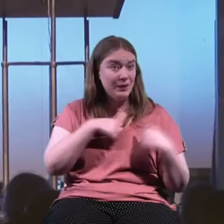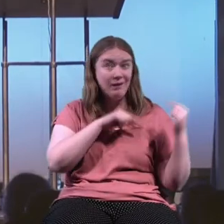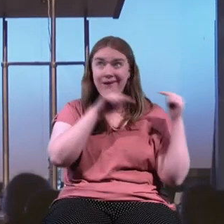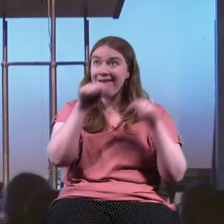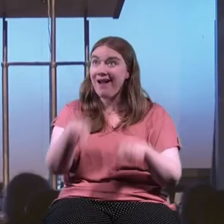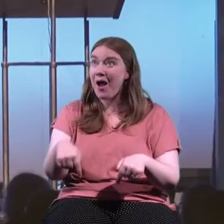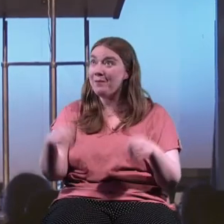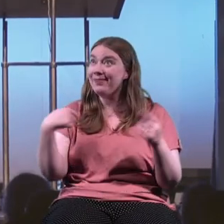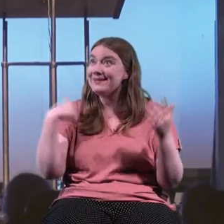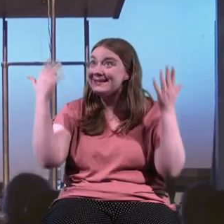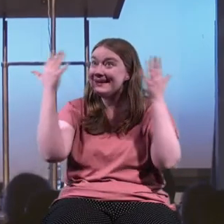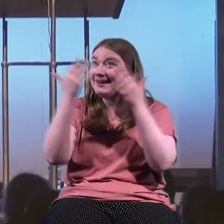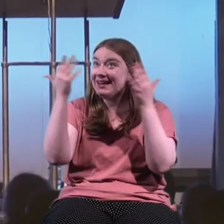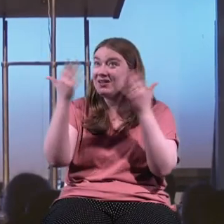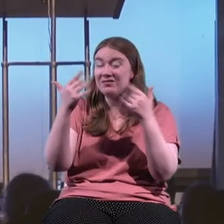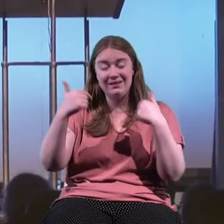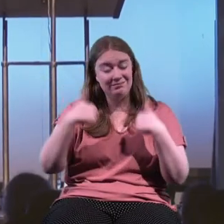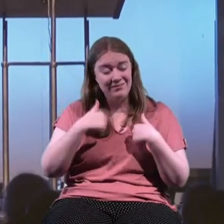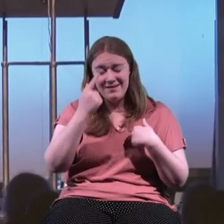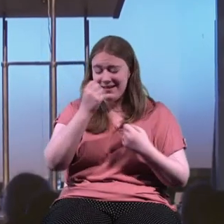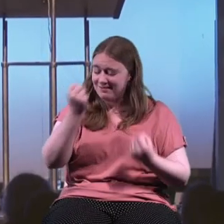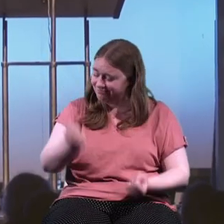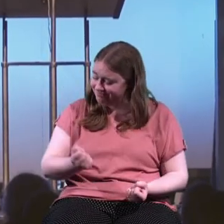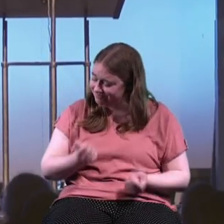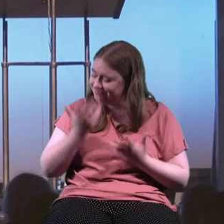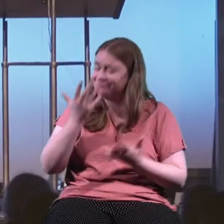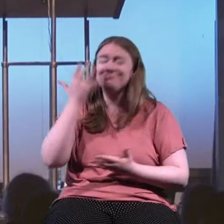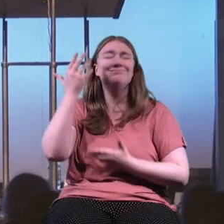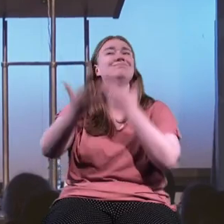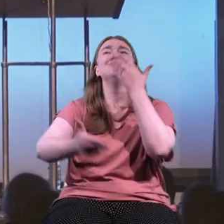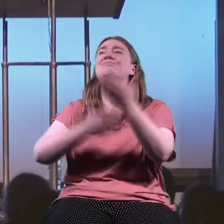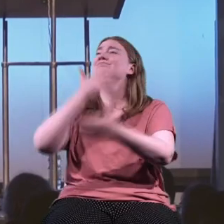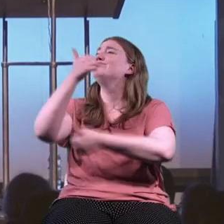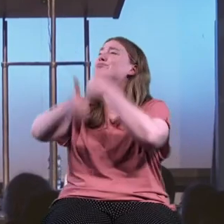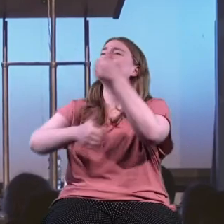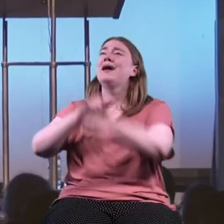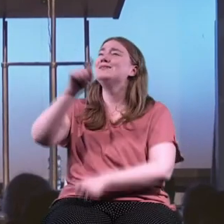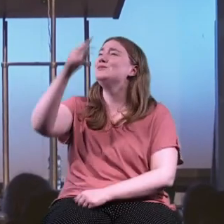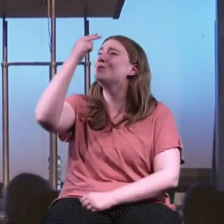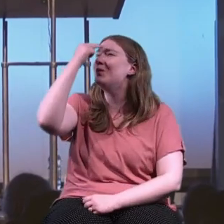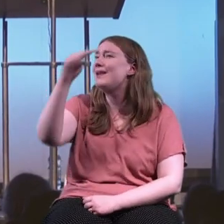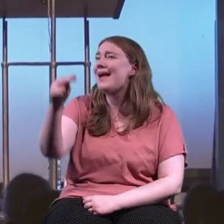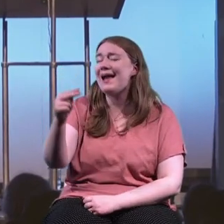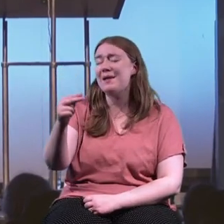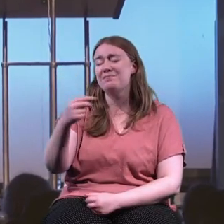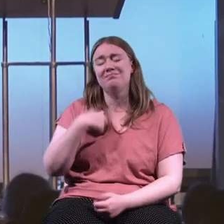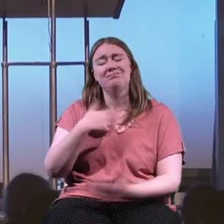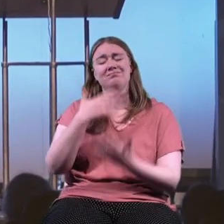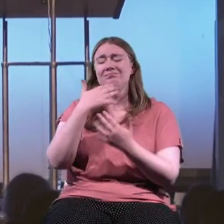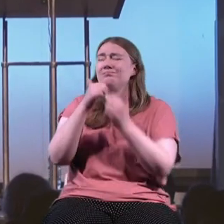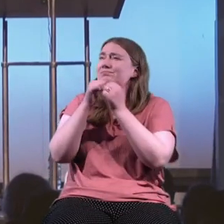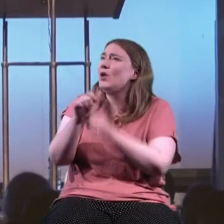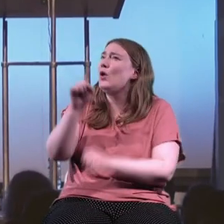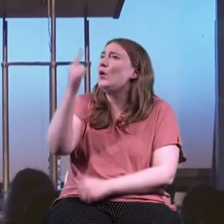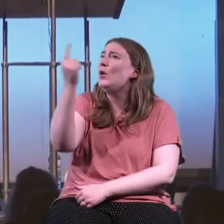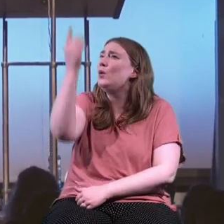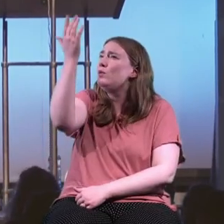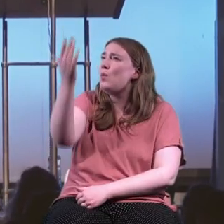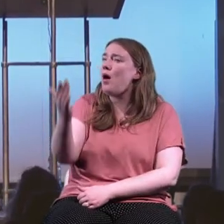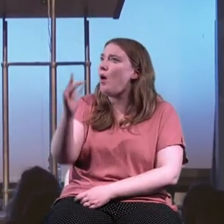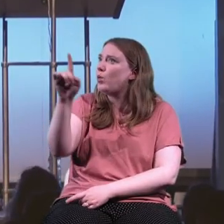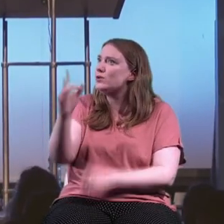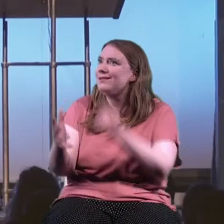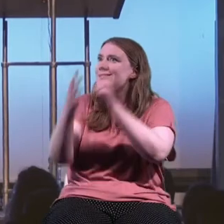this evening and lift up your name. We praise you for who you are and what you've done for